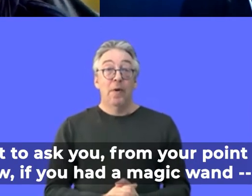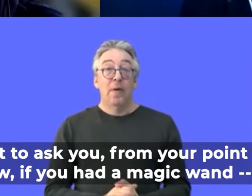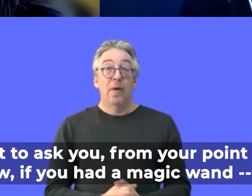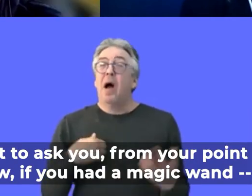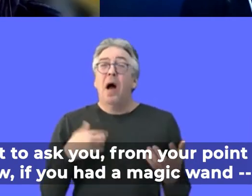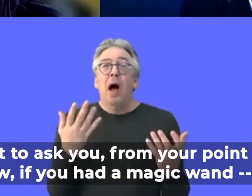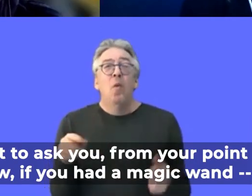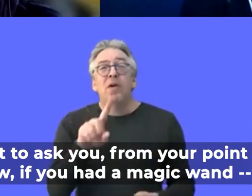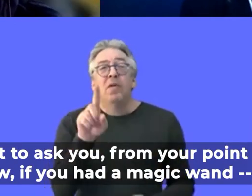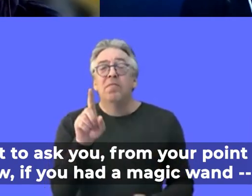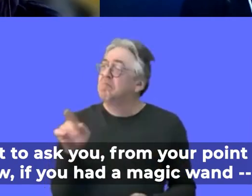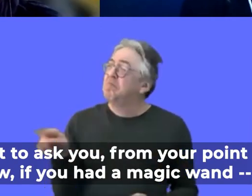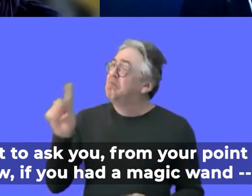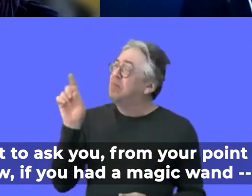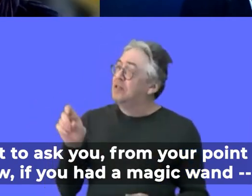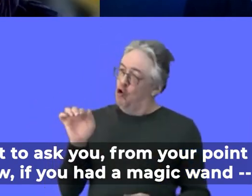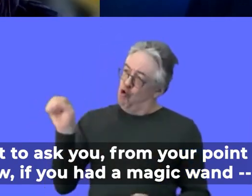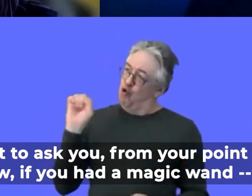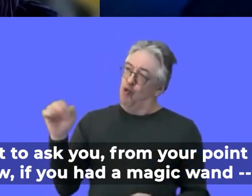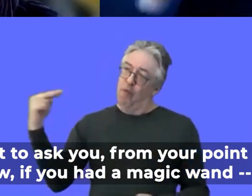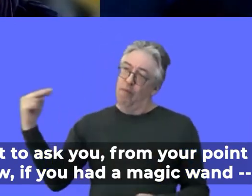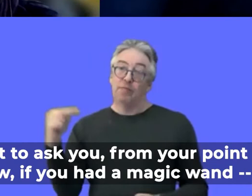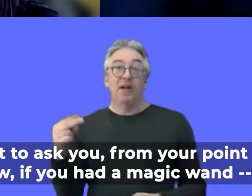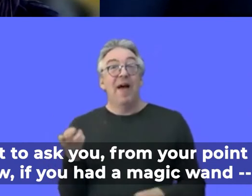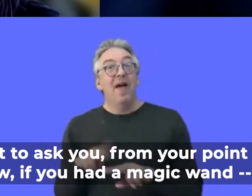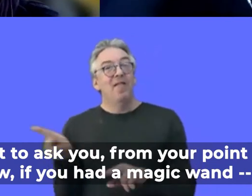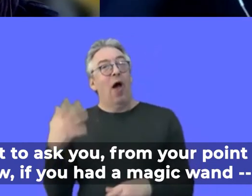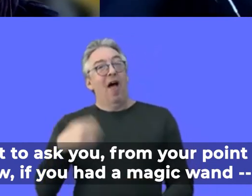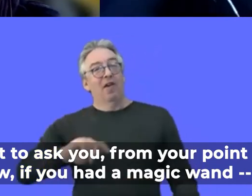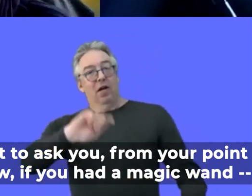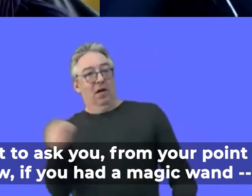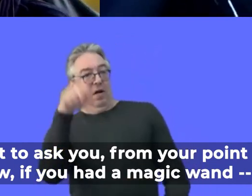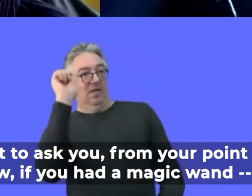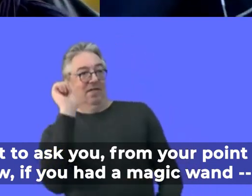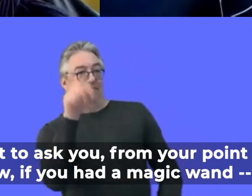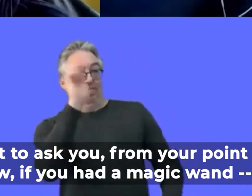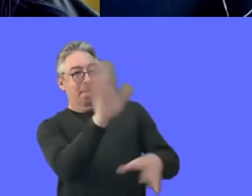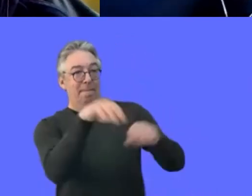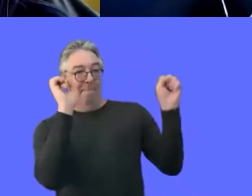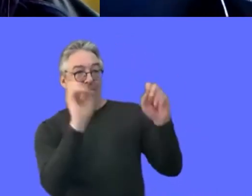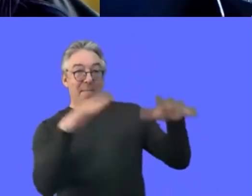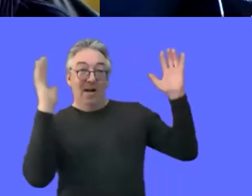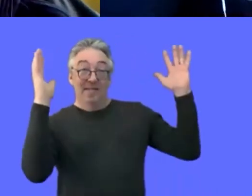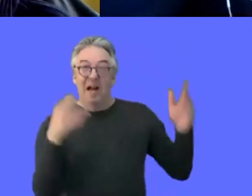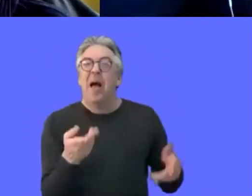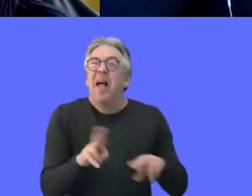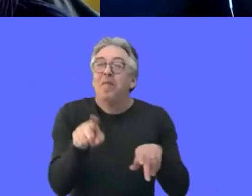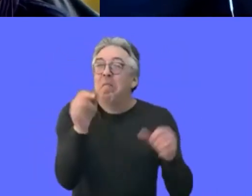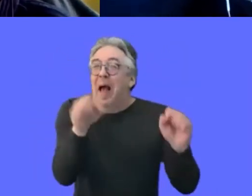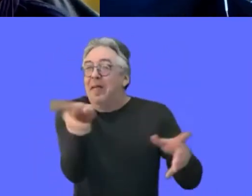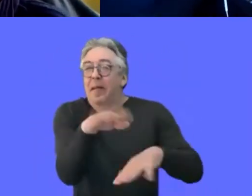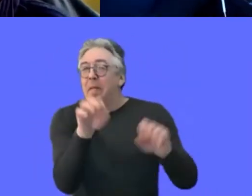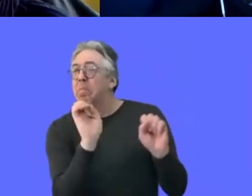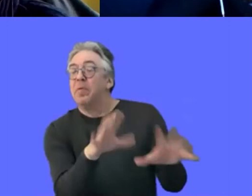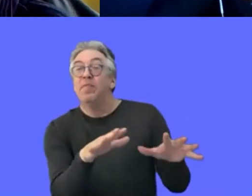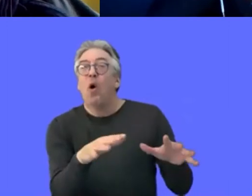you, from your point of view, if you had a magic wand, if you could... You know, what needs